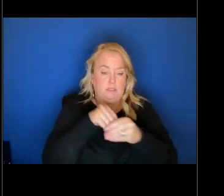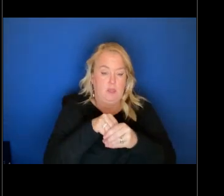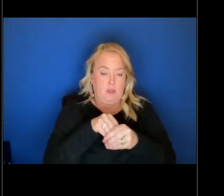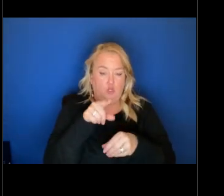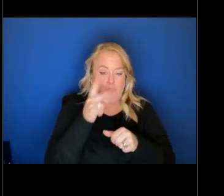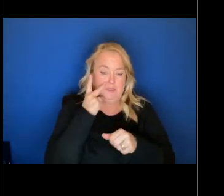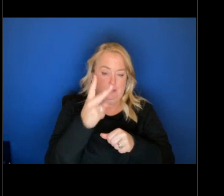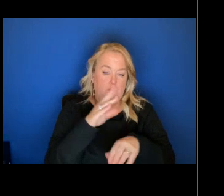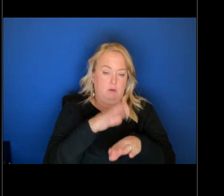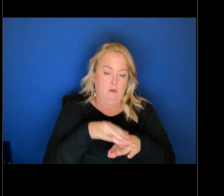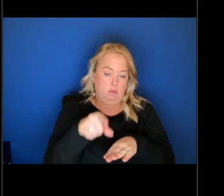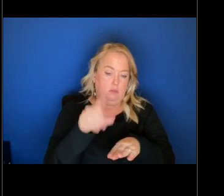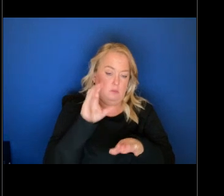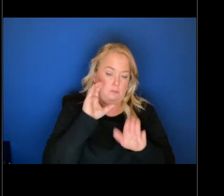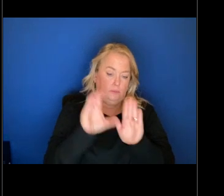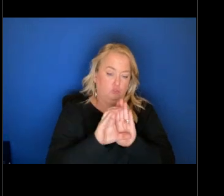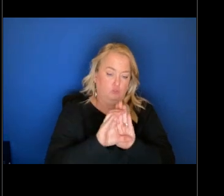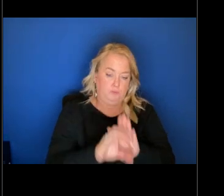your screen.